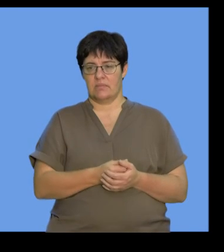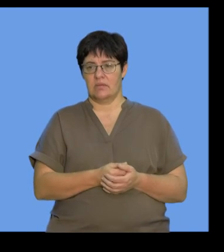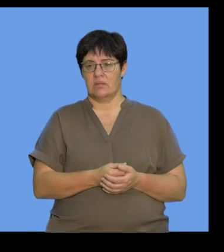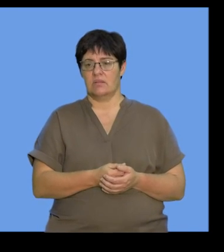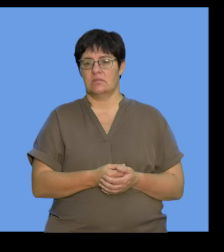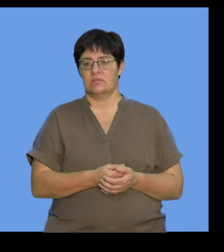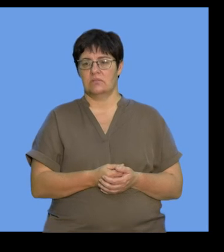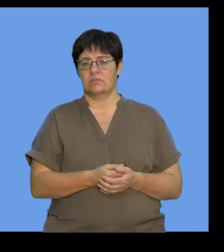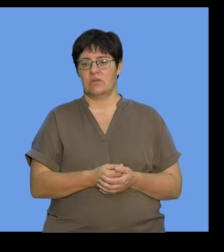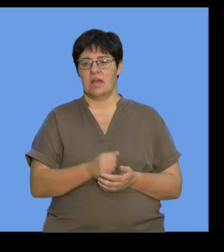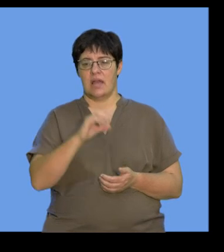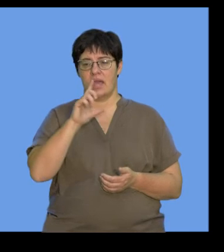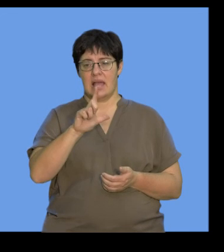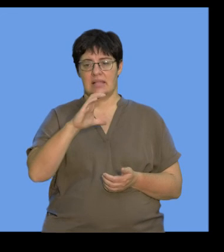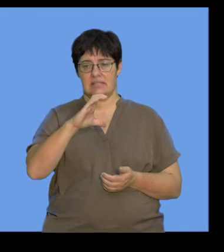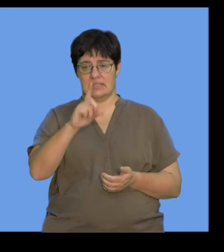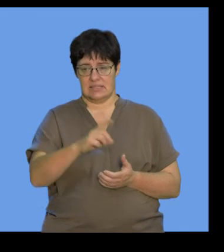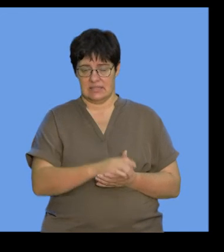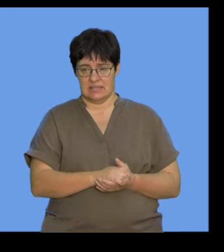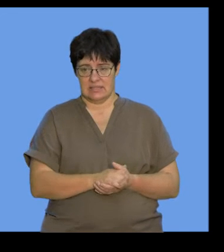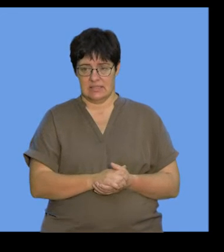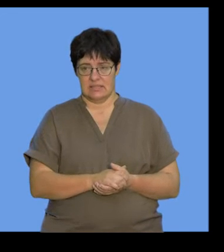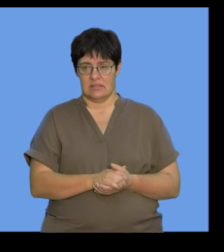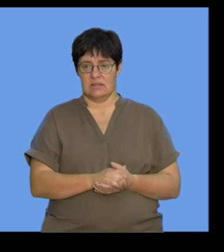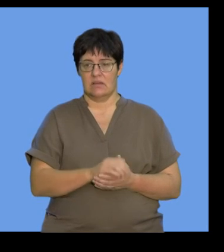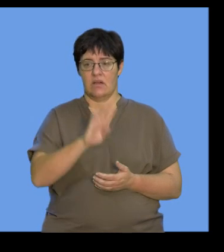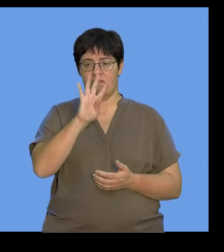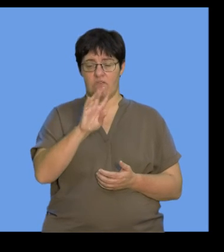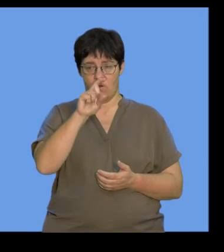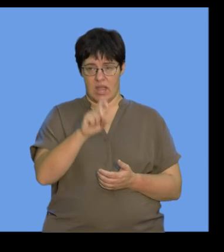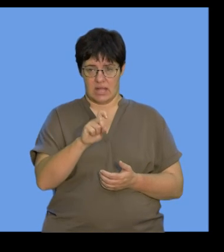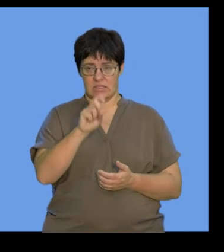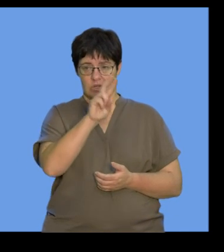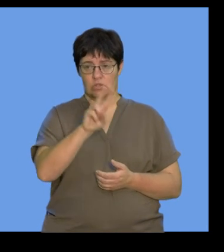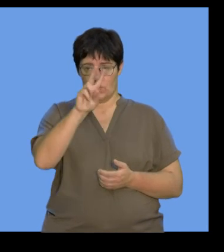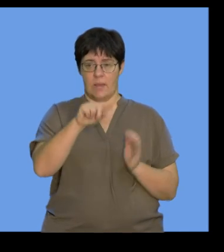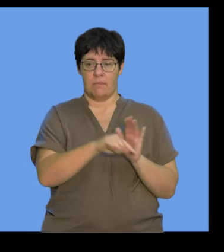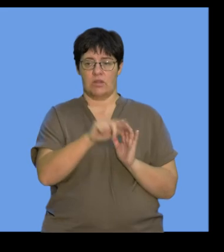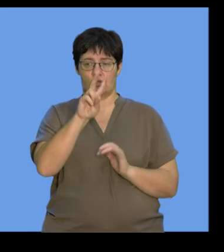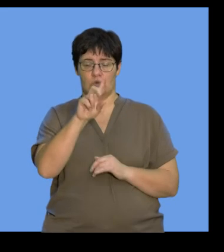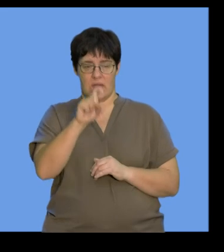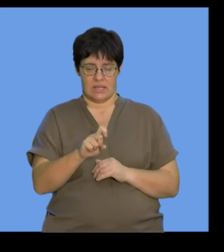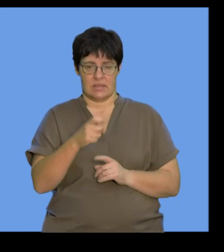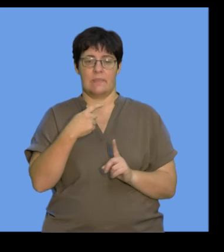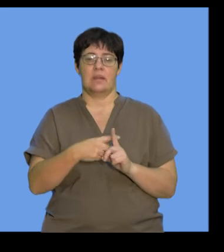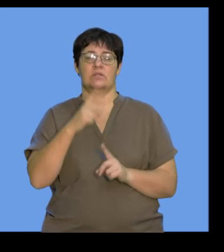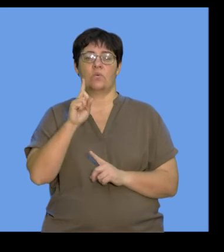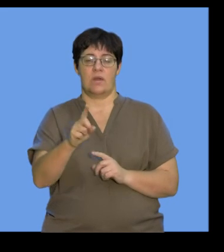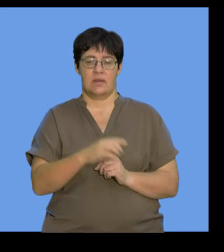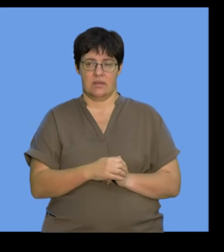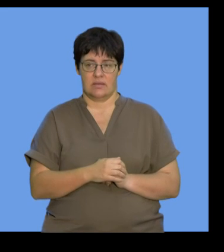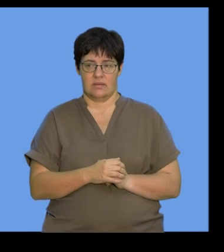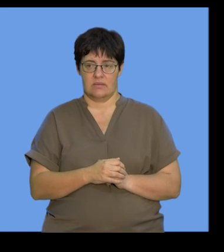quickly write it for you. LCD will then be 4x squared minus 2x plus